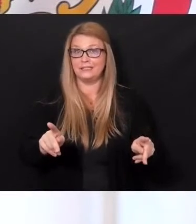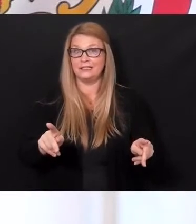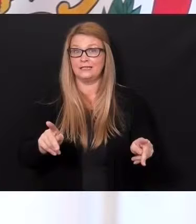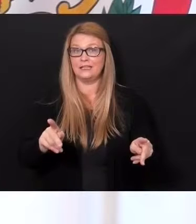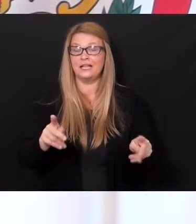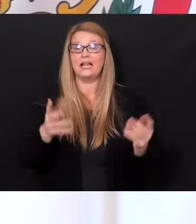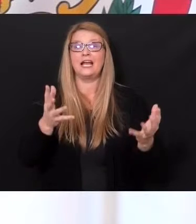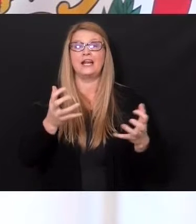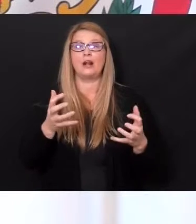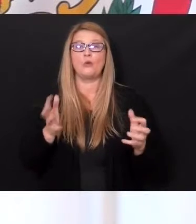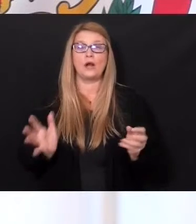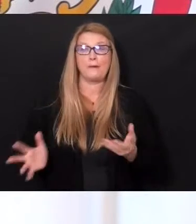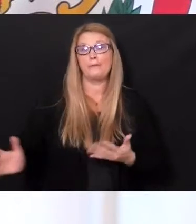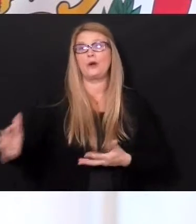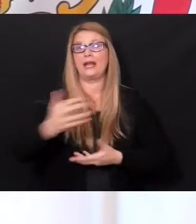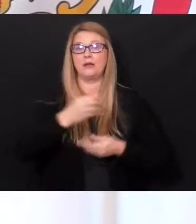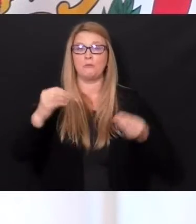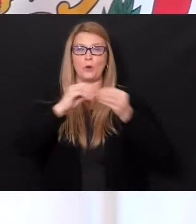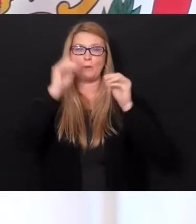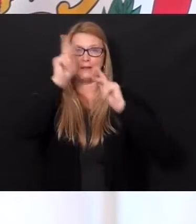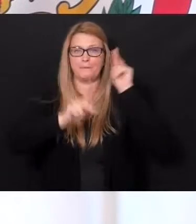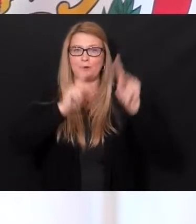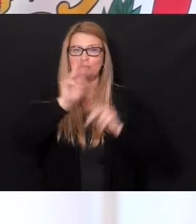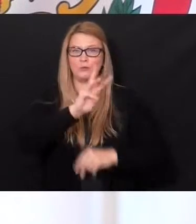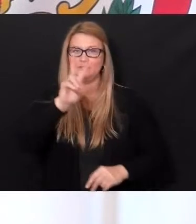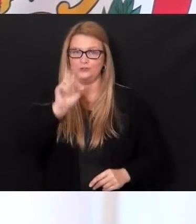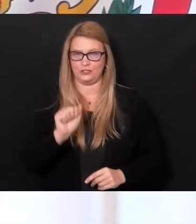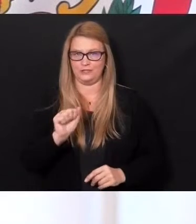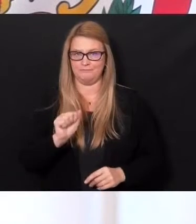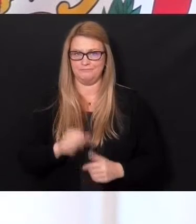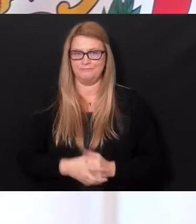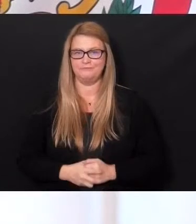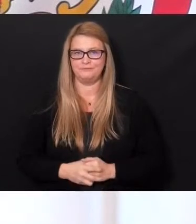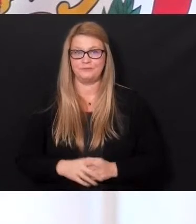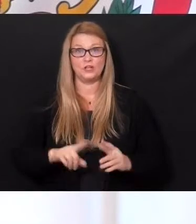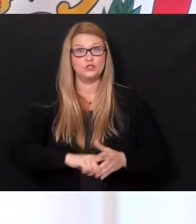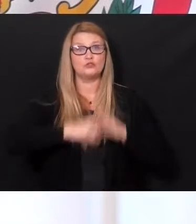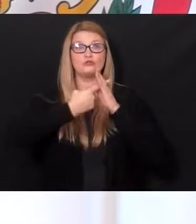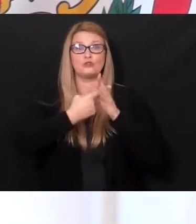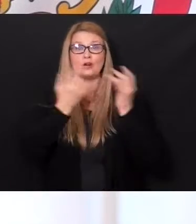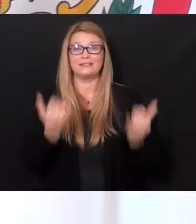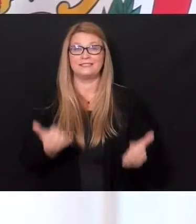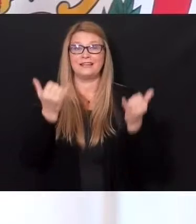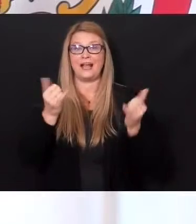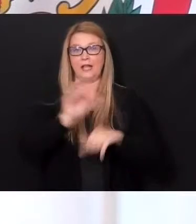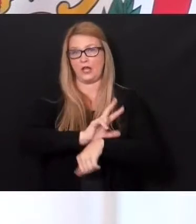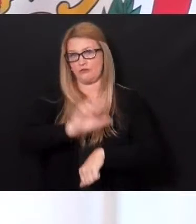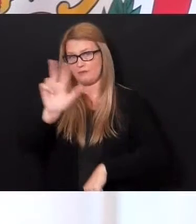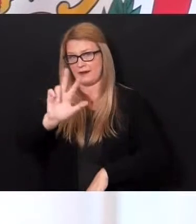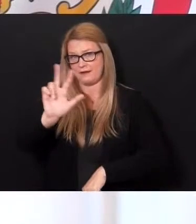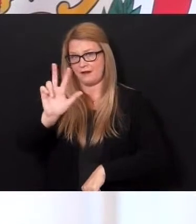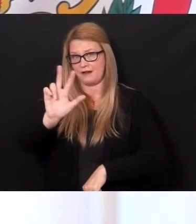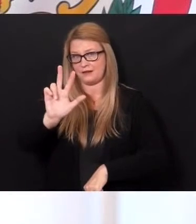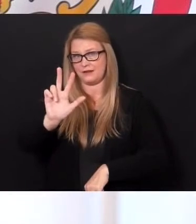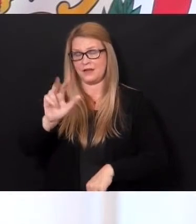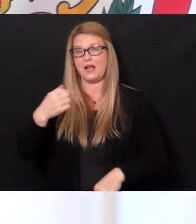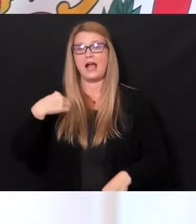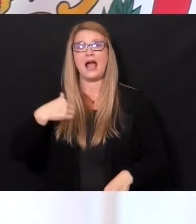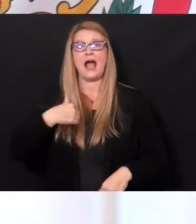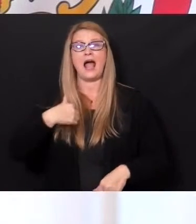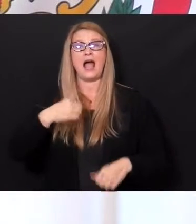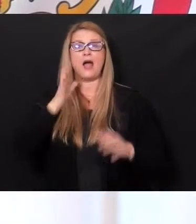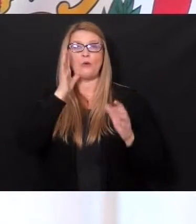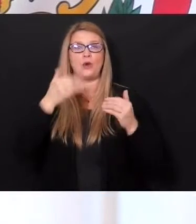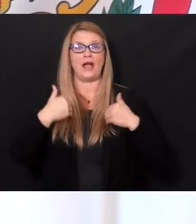to bring all kinds of people to West Virginia. So starting today at 3 o'clock, I'm going to do a